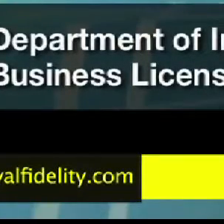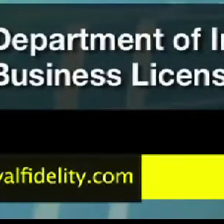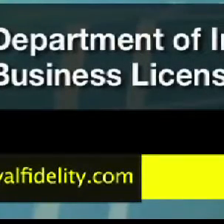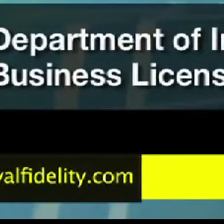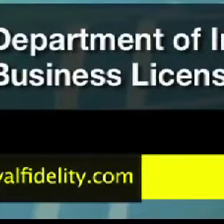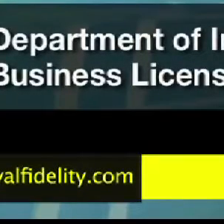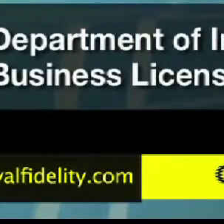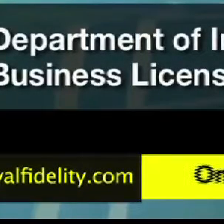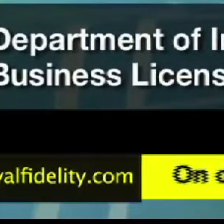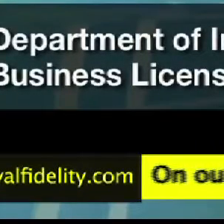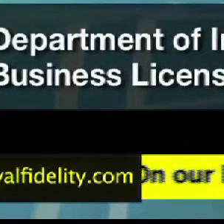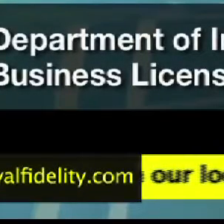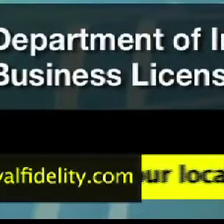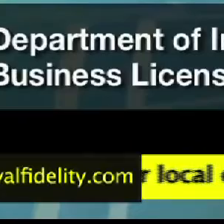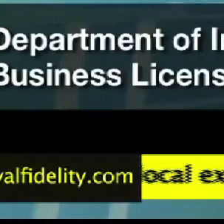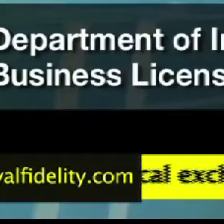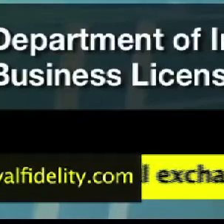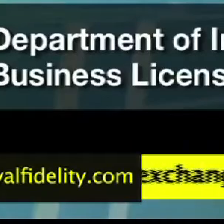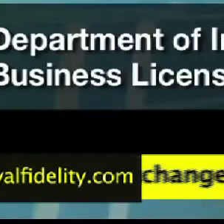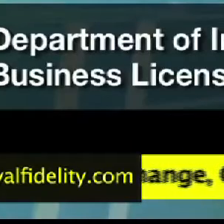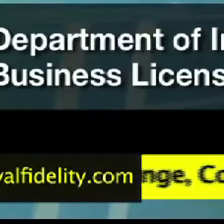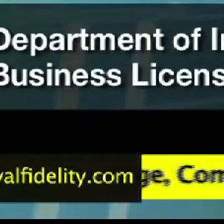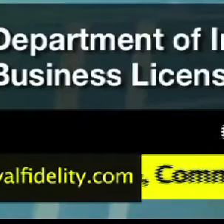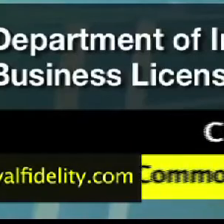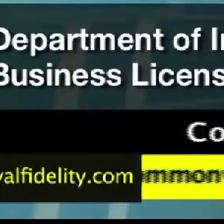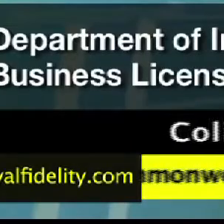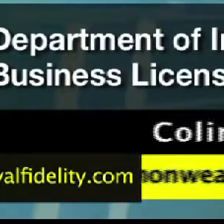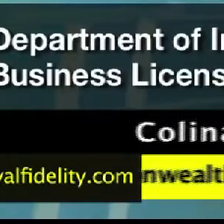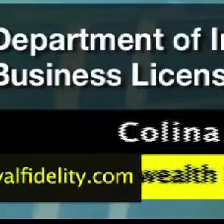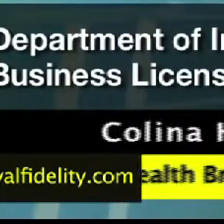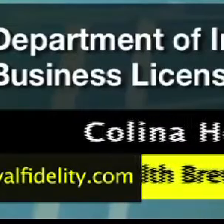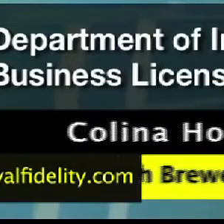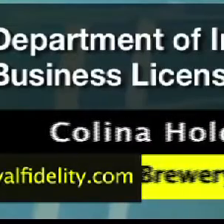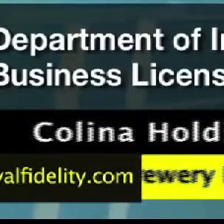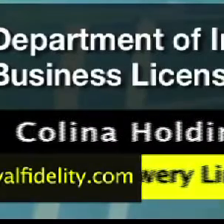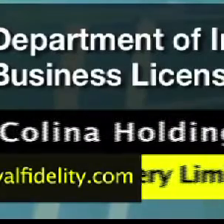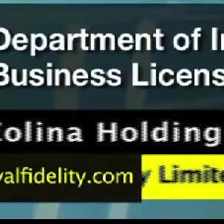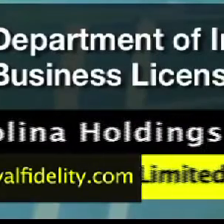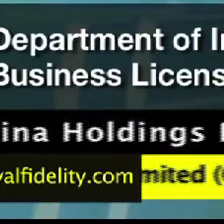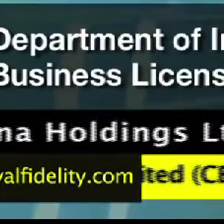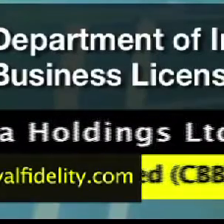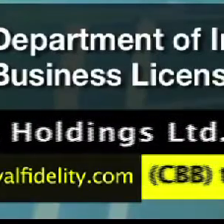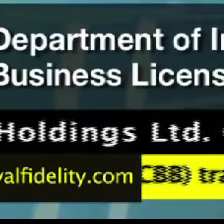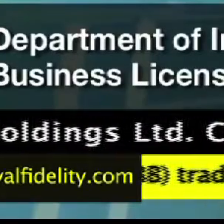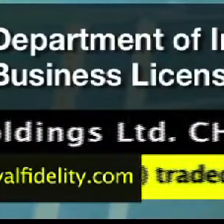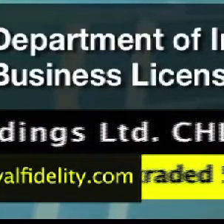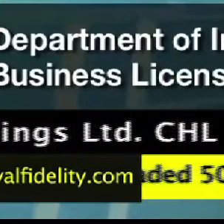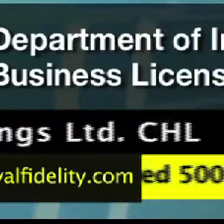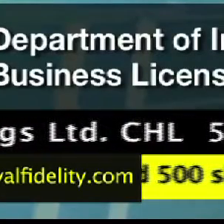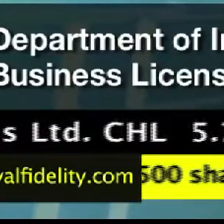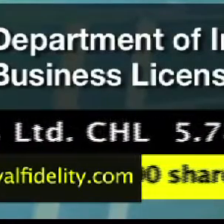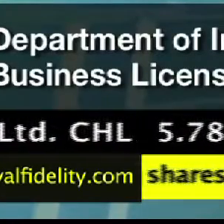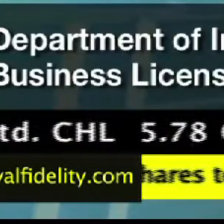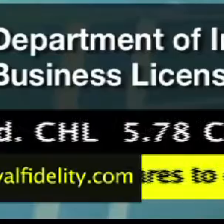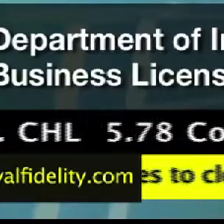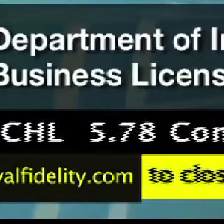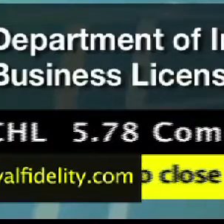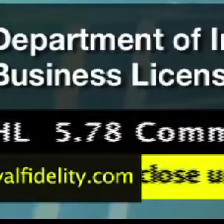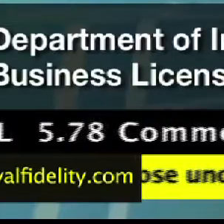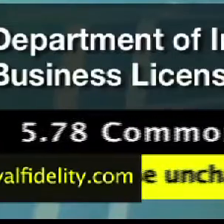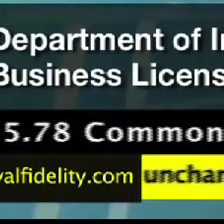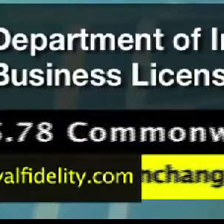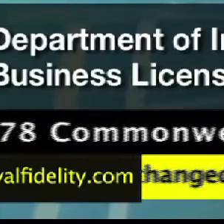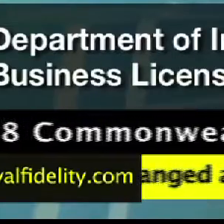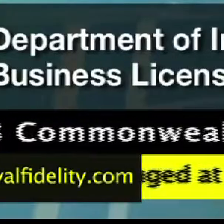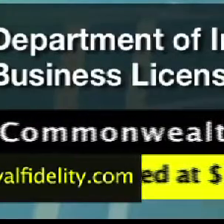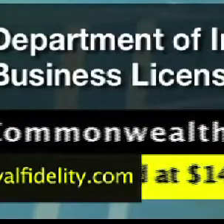license applications online. The new online application for business license scheduled to go live on August 4th. The online